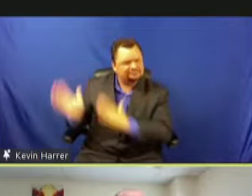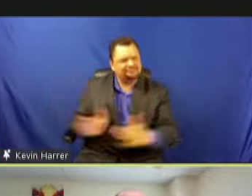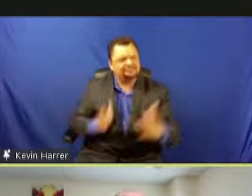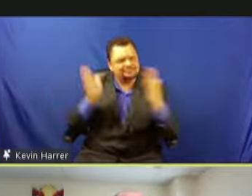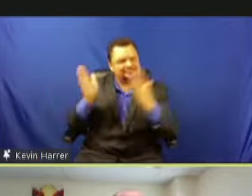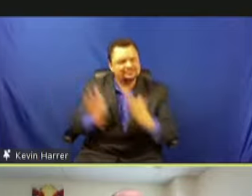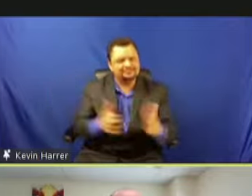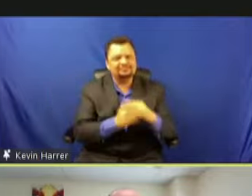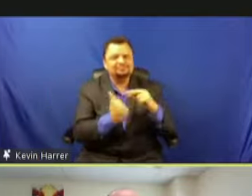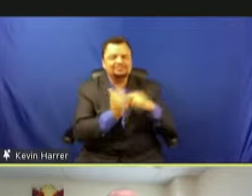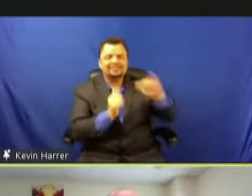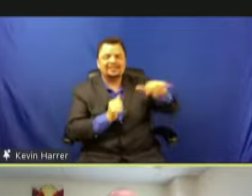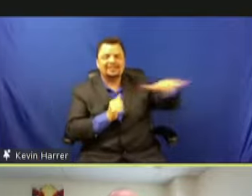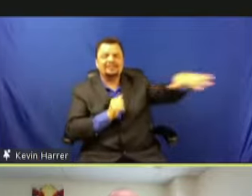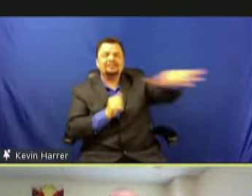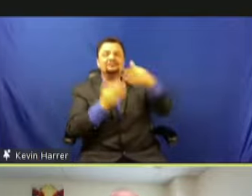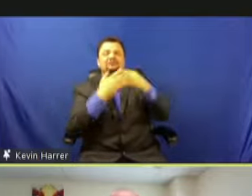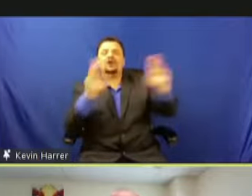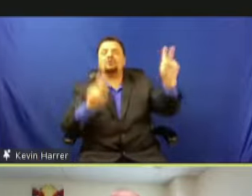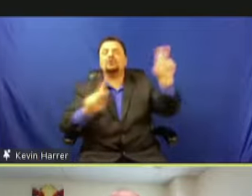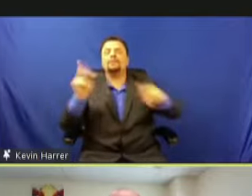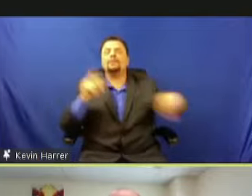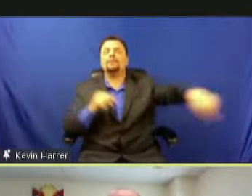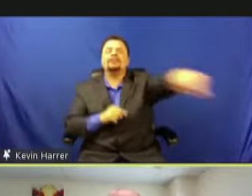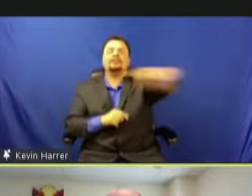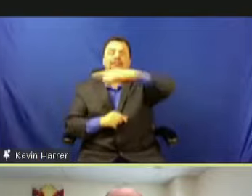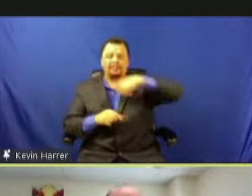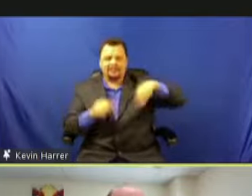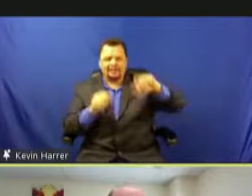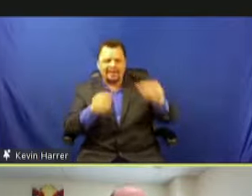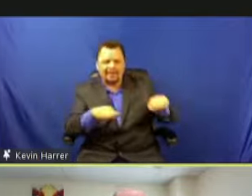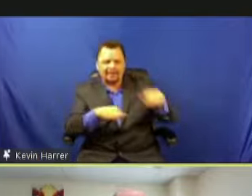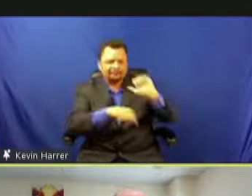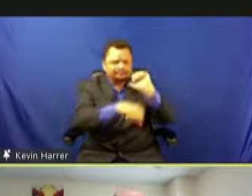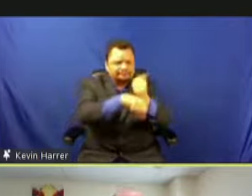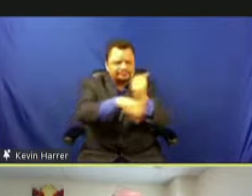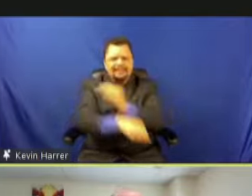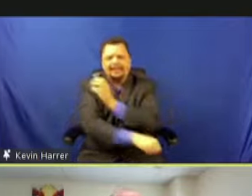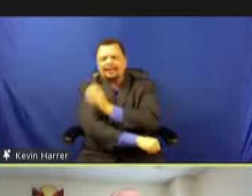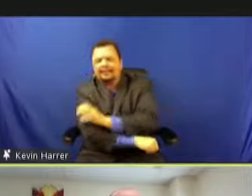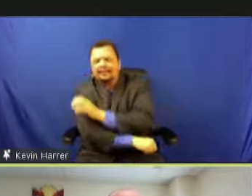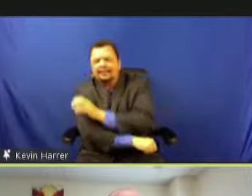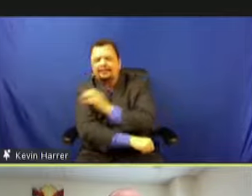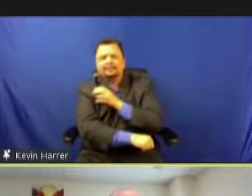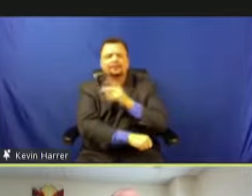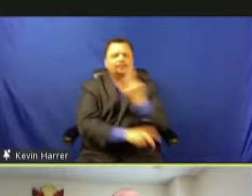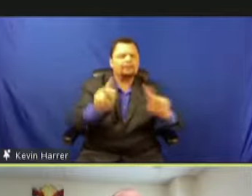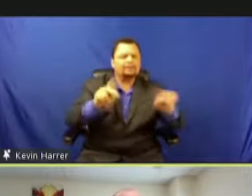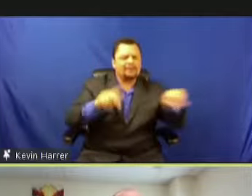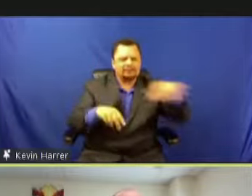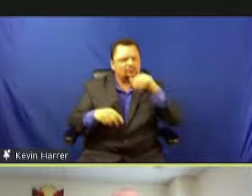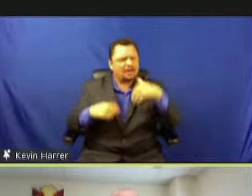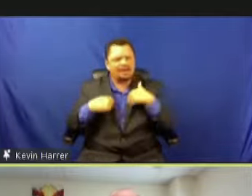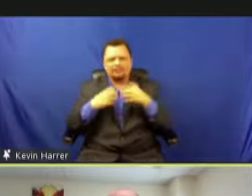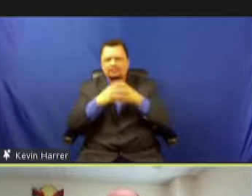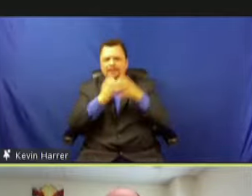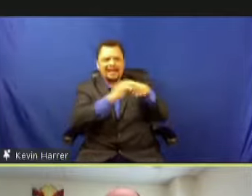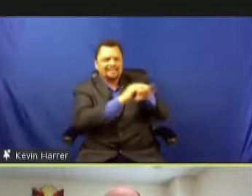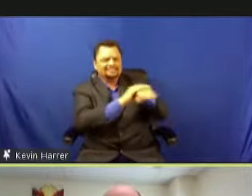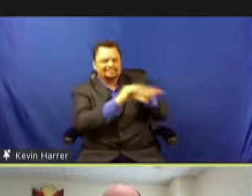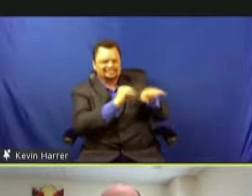specific clinics for our underserved communities, like we did the first time around. So this will include our essential frontline